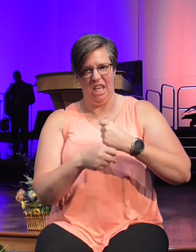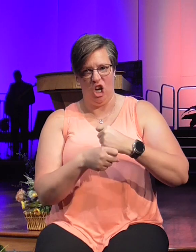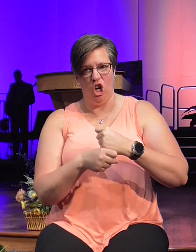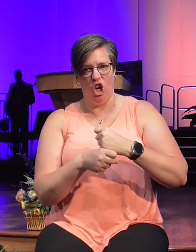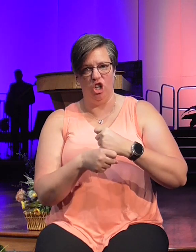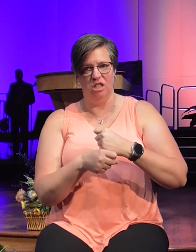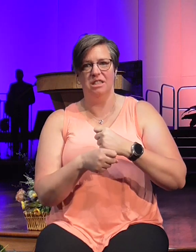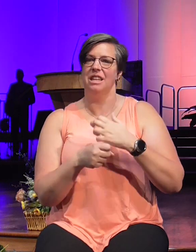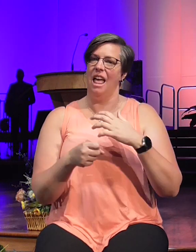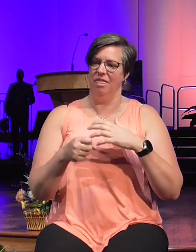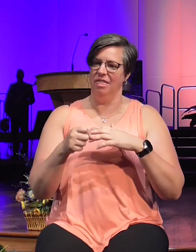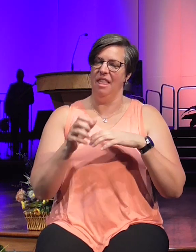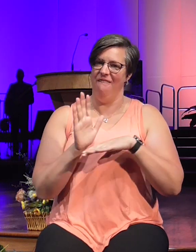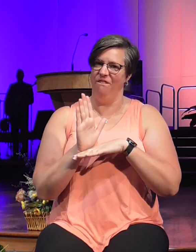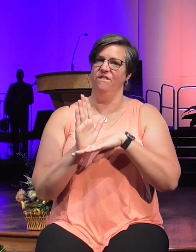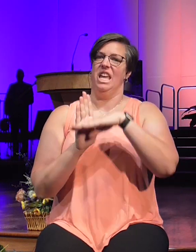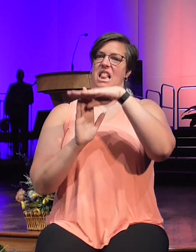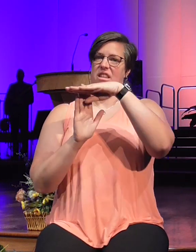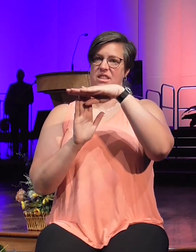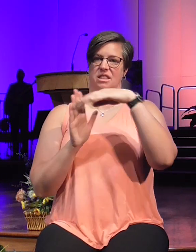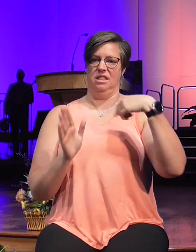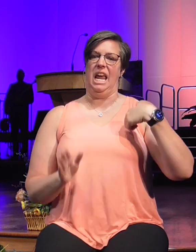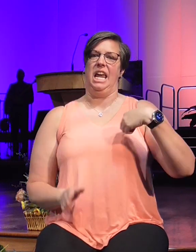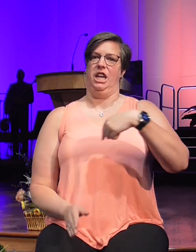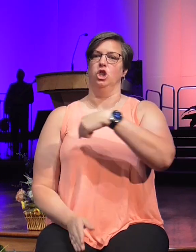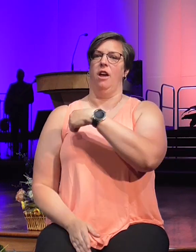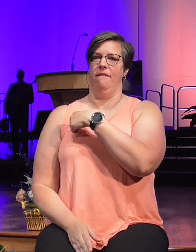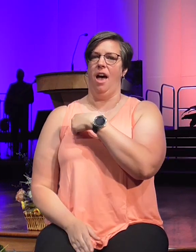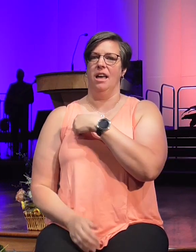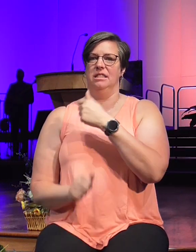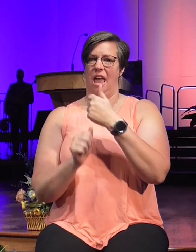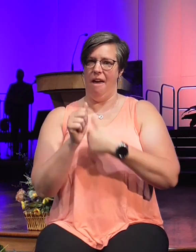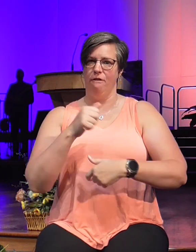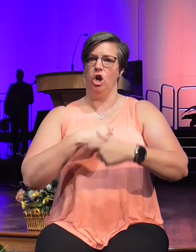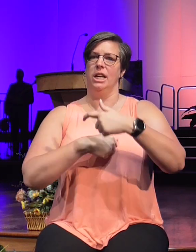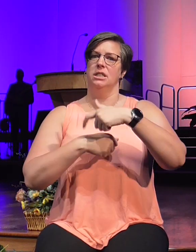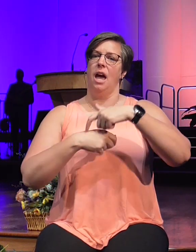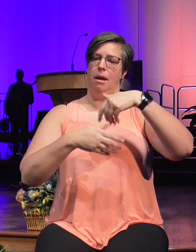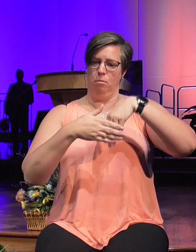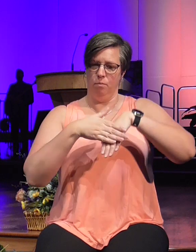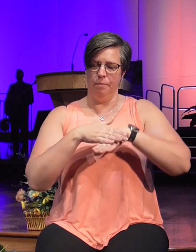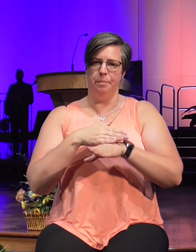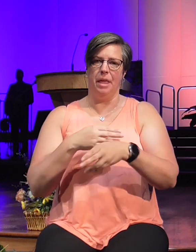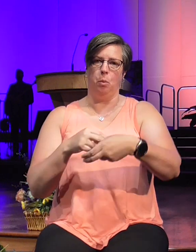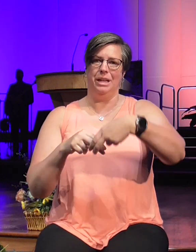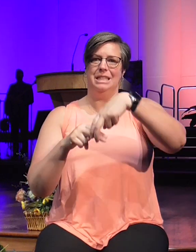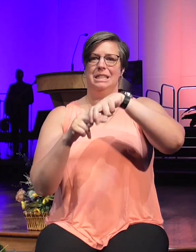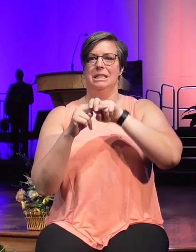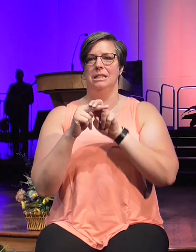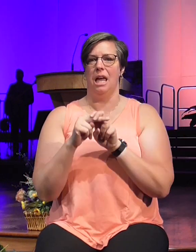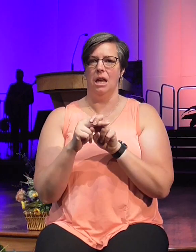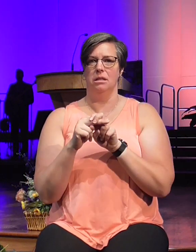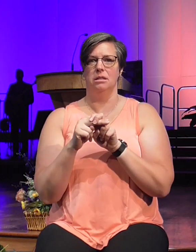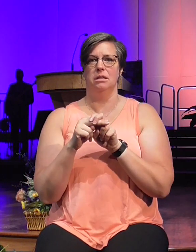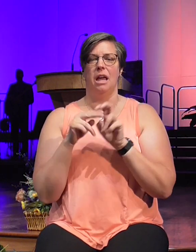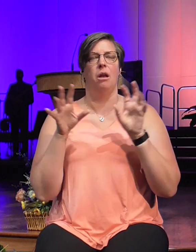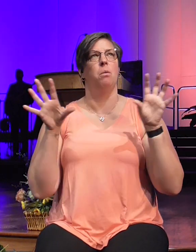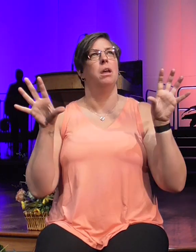each one of us each time we come in and sit and bask in the